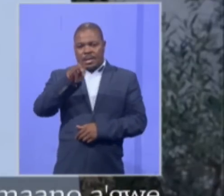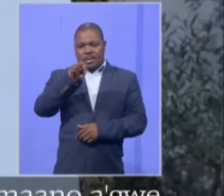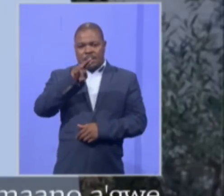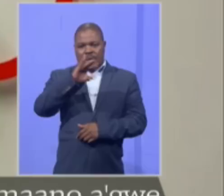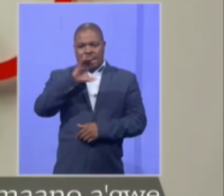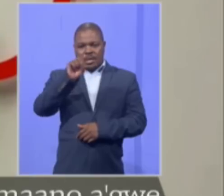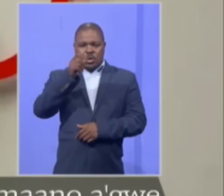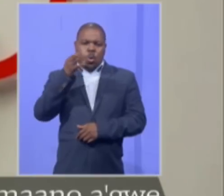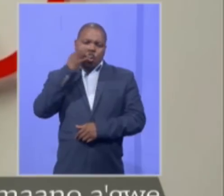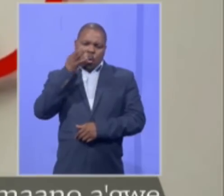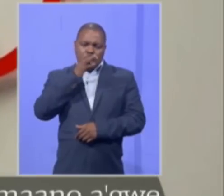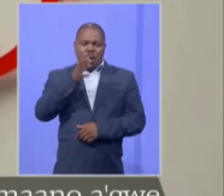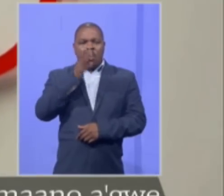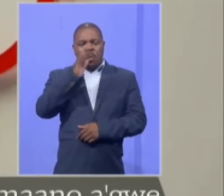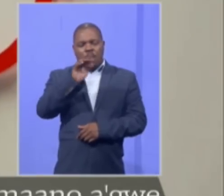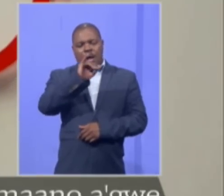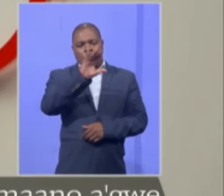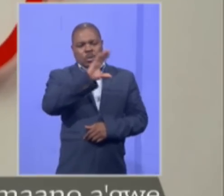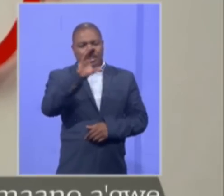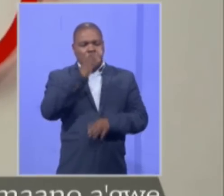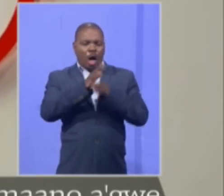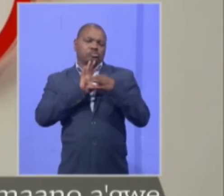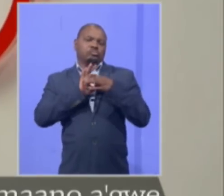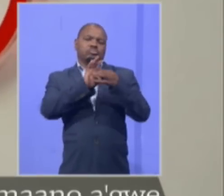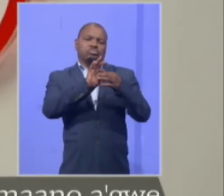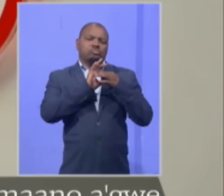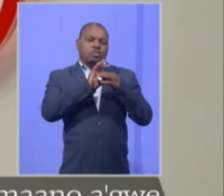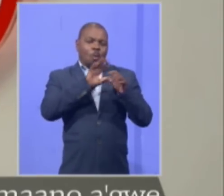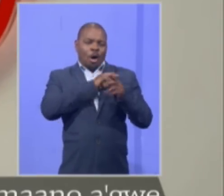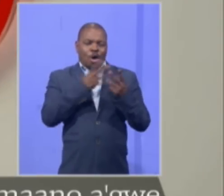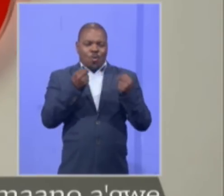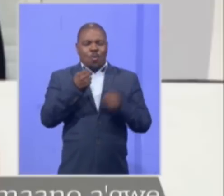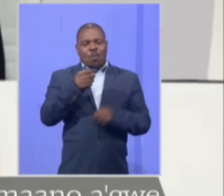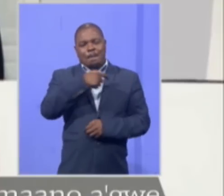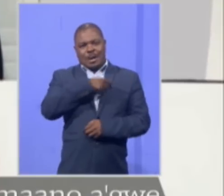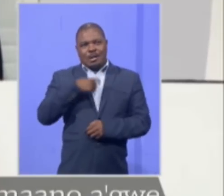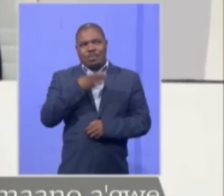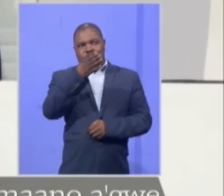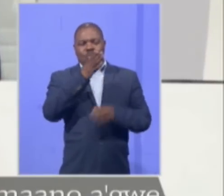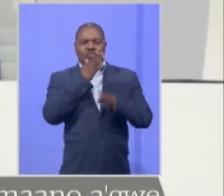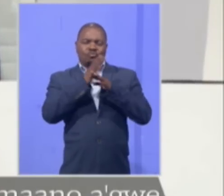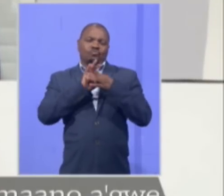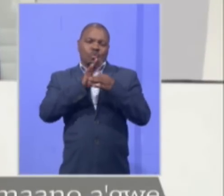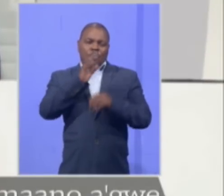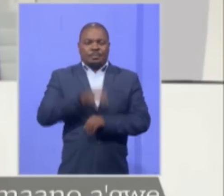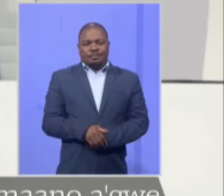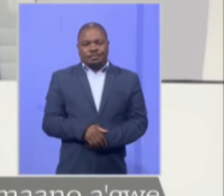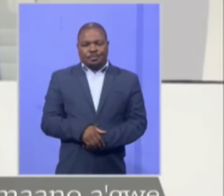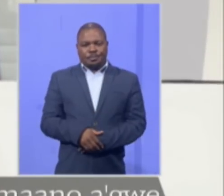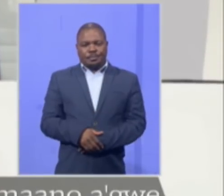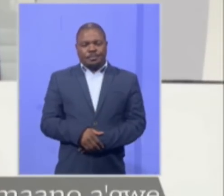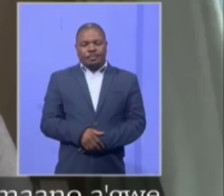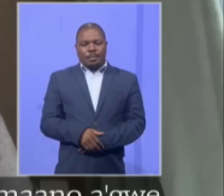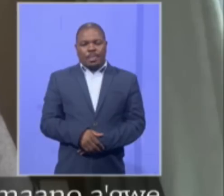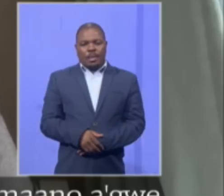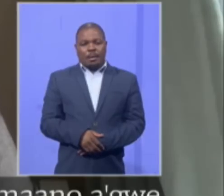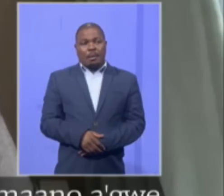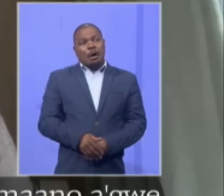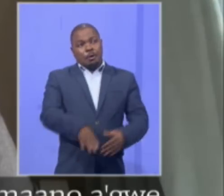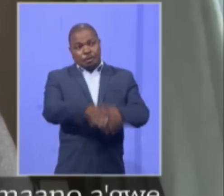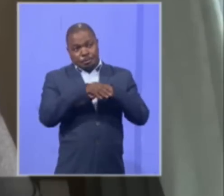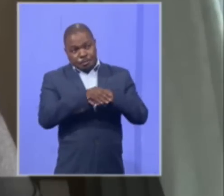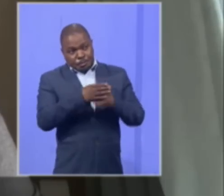gabotse le mokgatlo wa IOC ka fase ga ketapele ya Coventry. Congratulations. You have